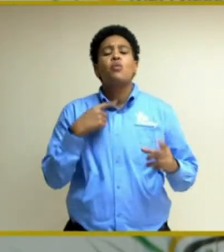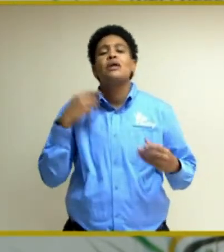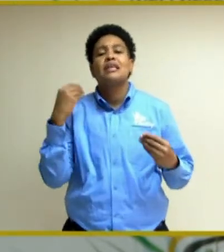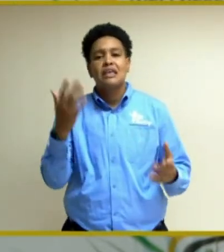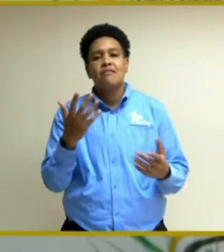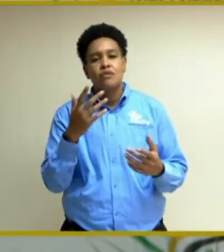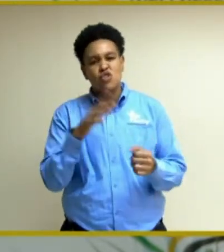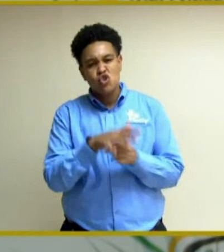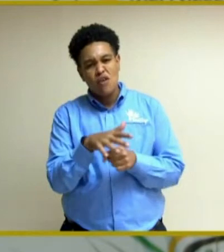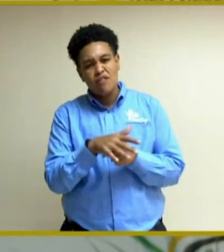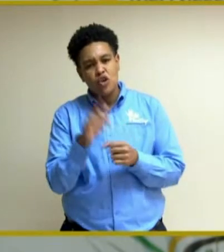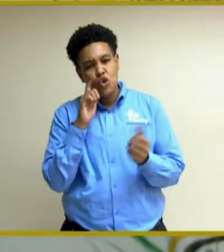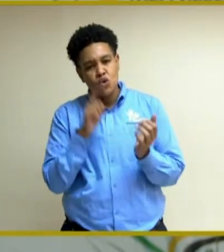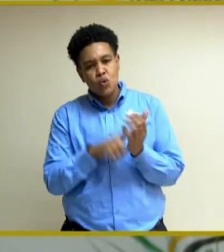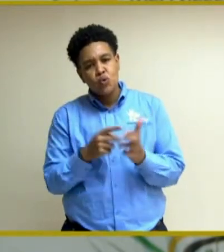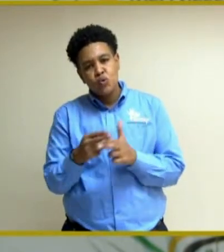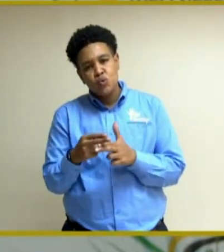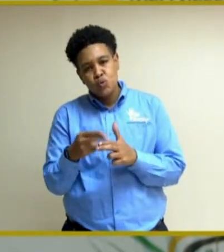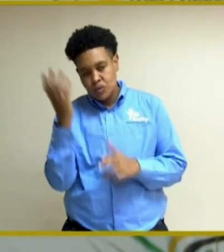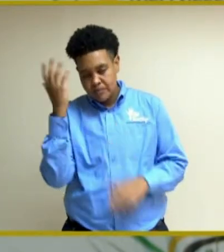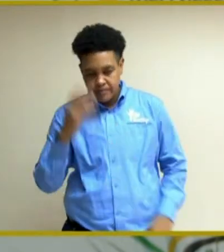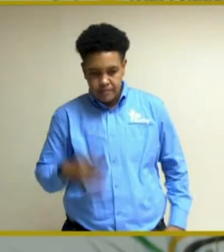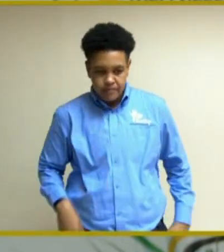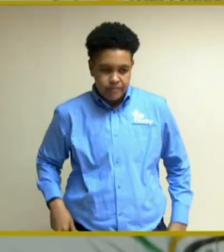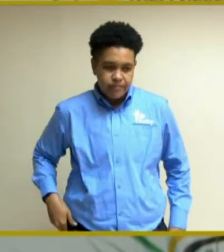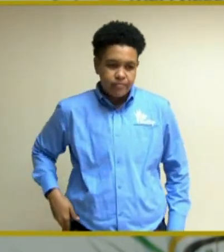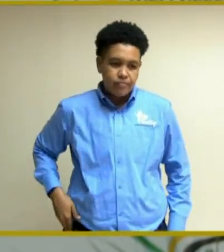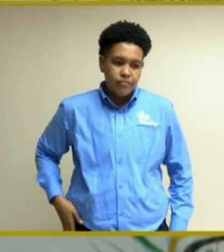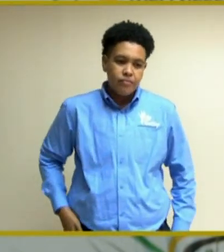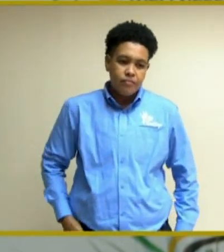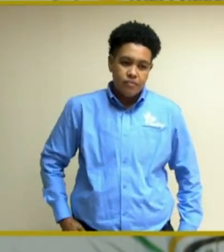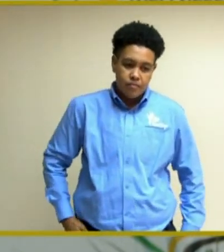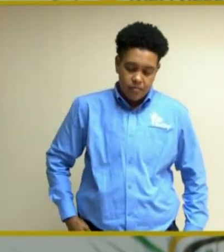sufficient notice in short order.